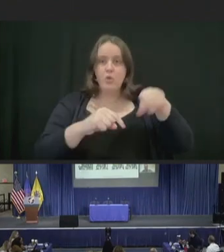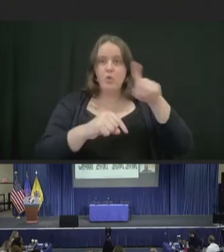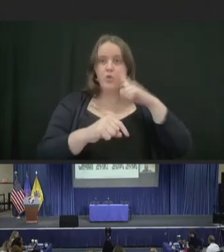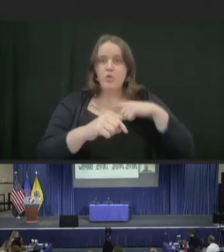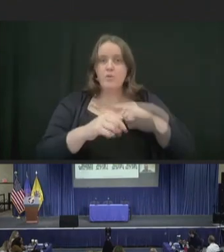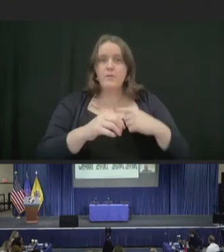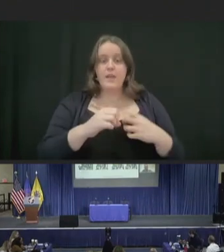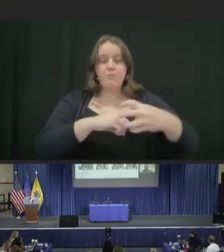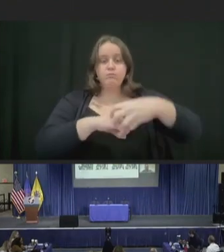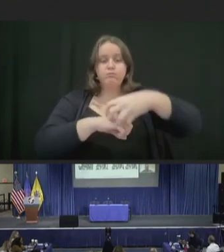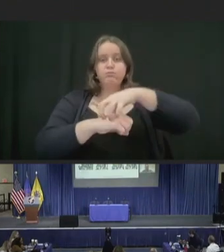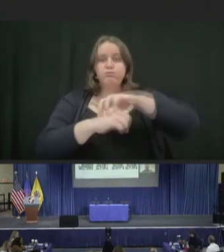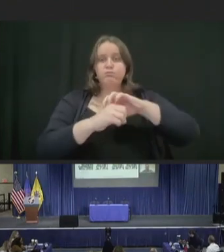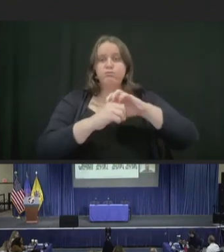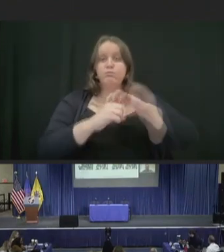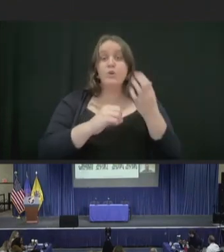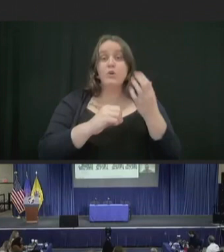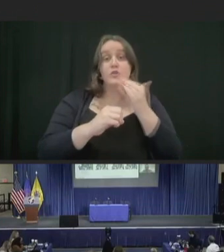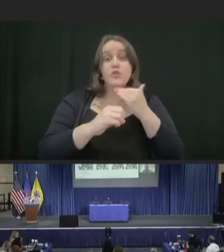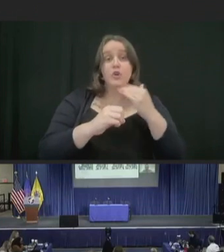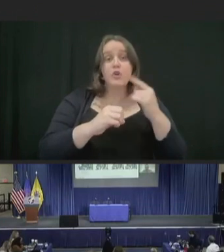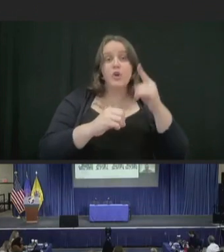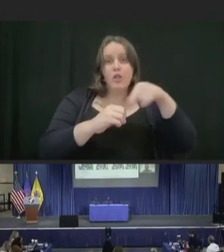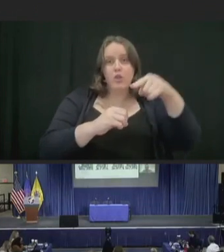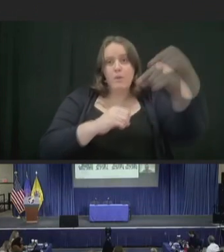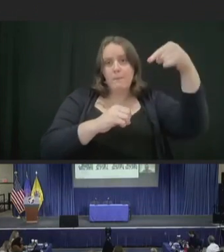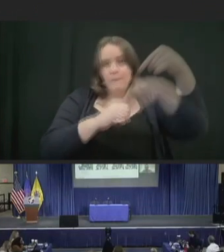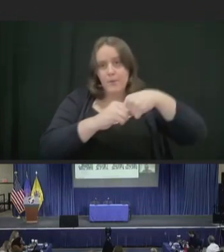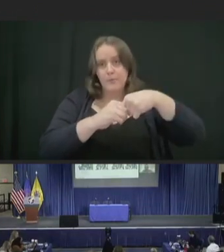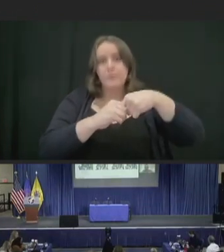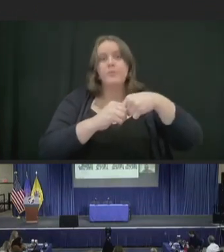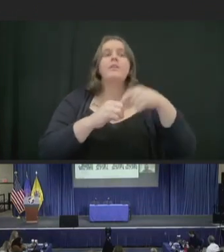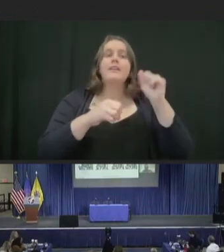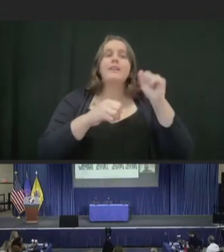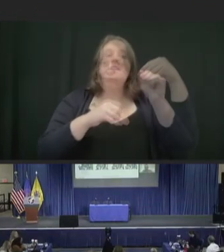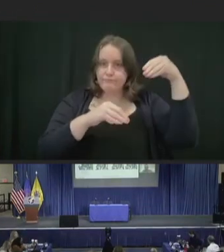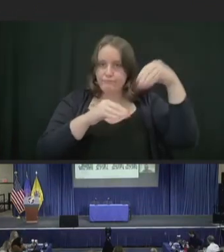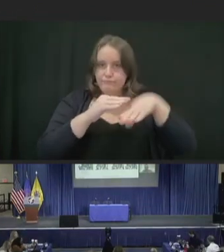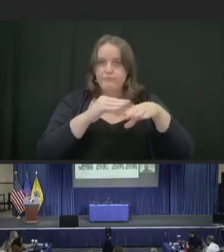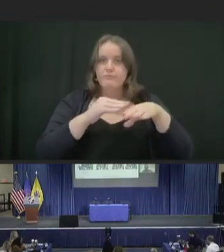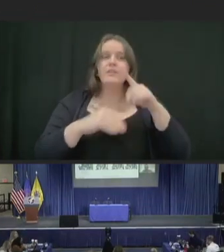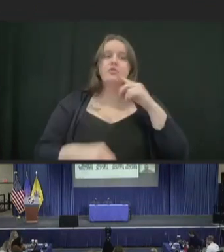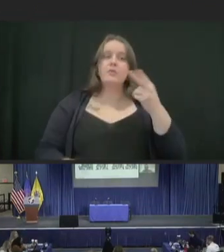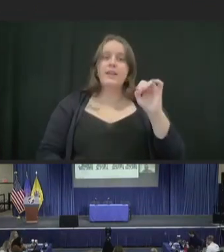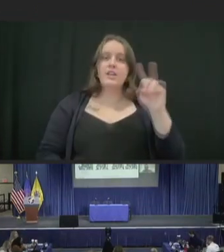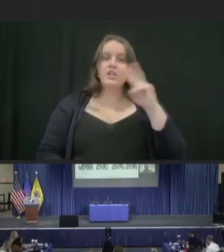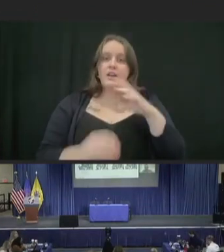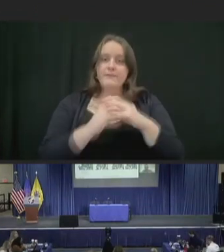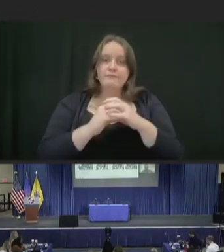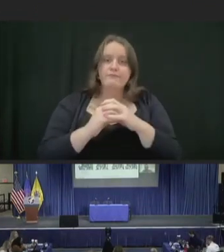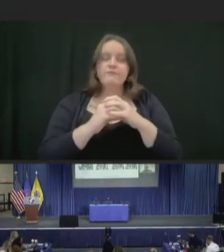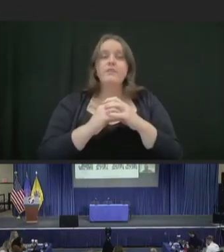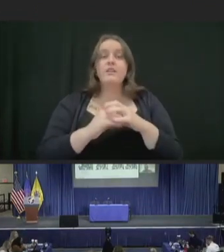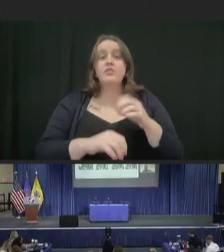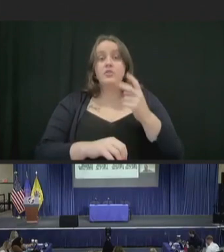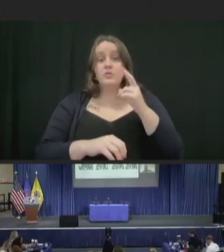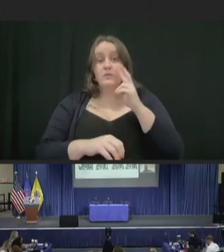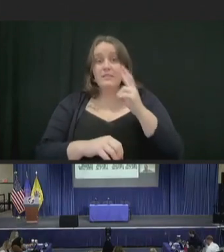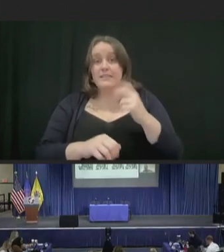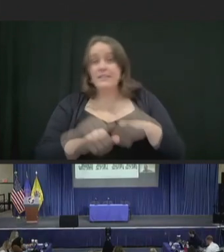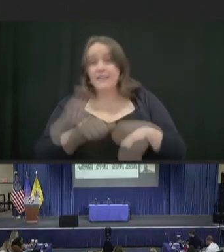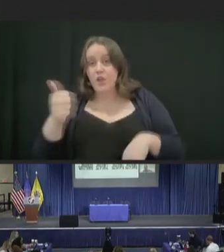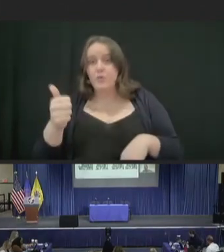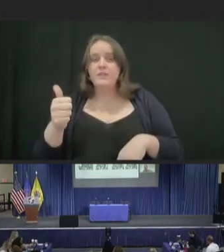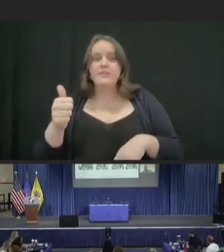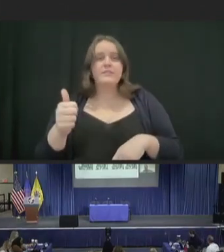gray surface. And if you look at the 3 other antibodies that we elicited by the vaccine, they're basically identical. Their